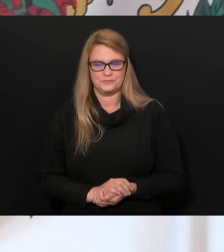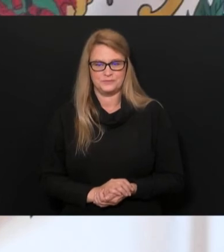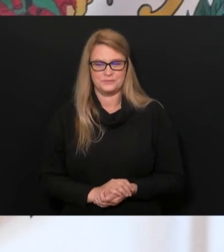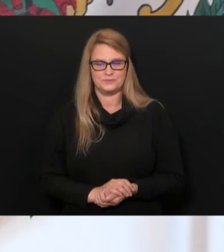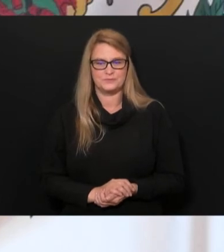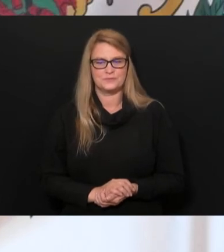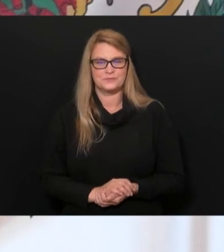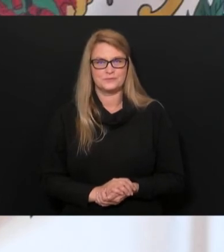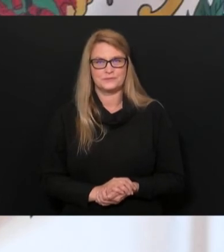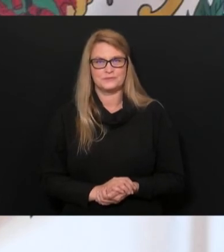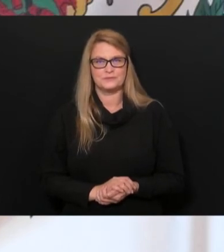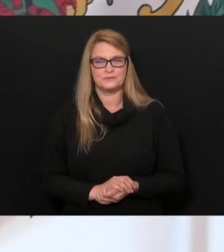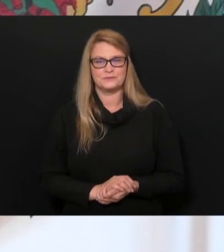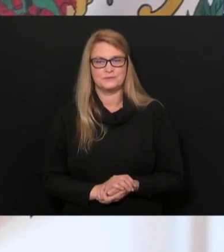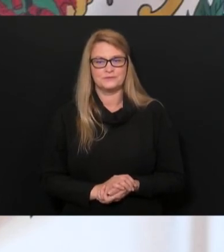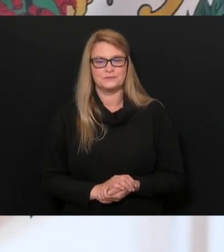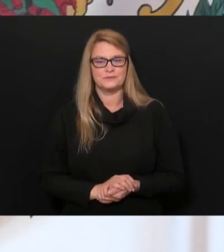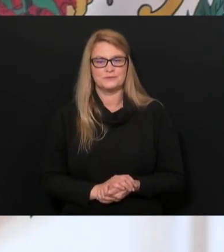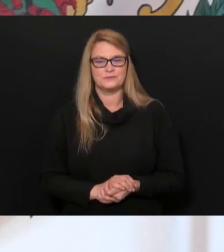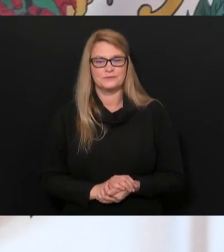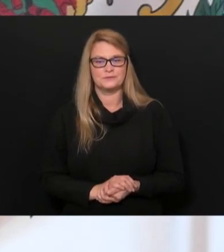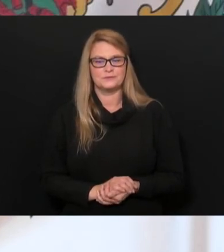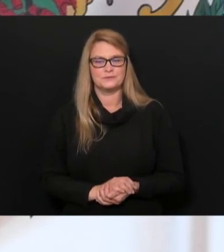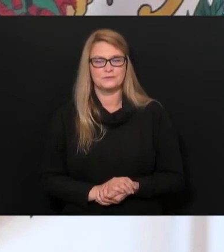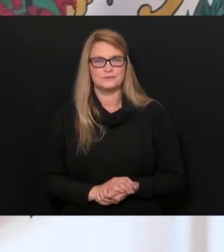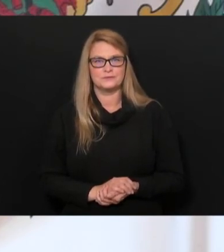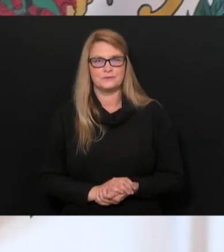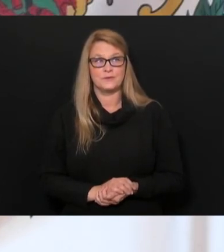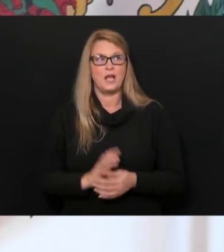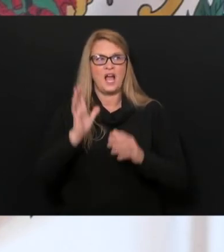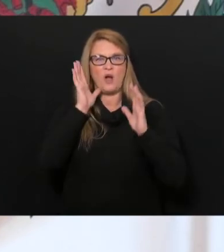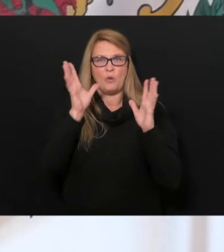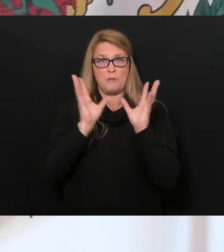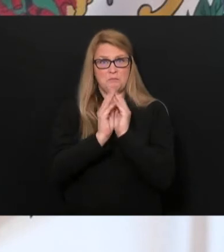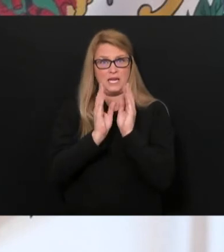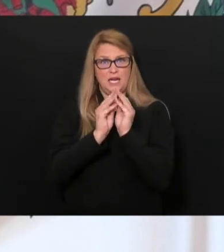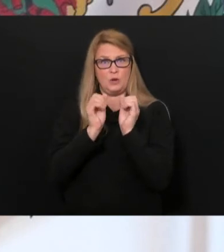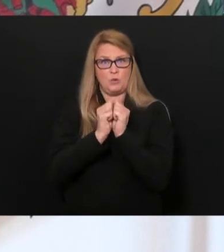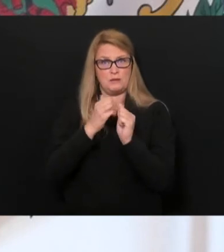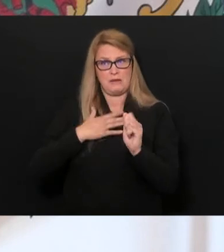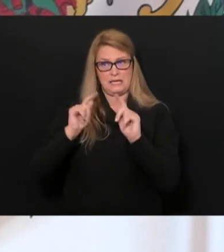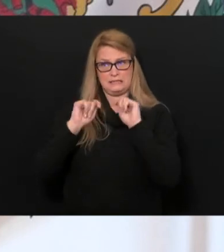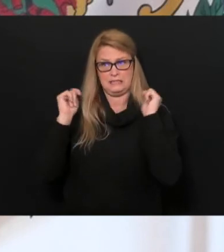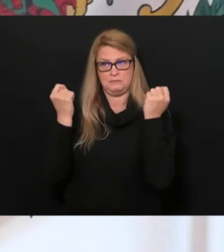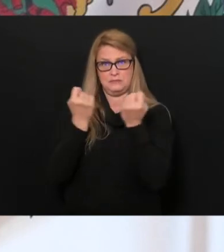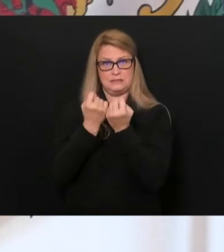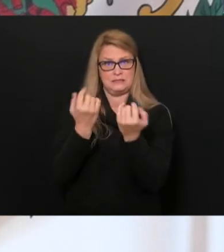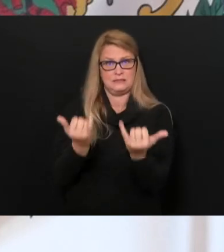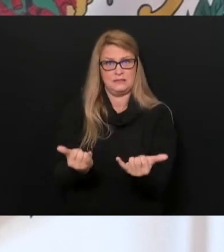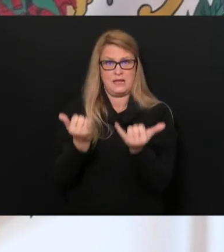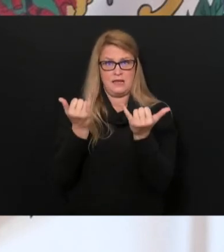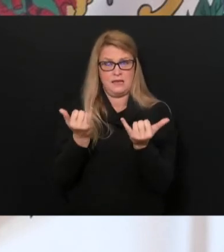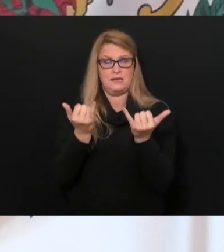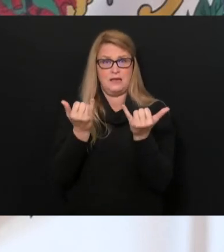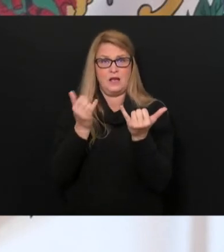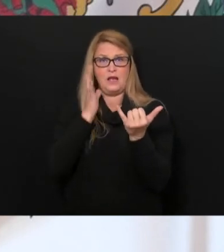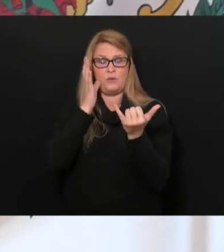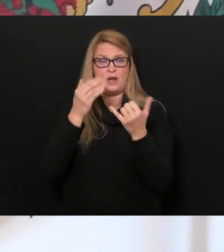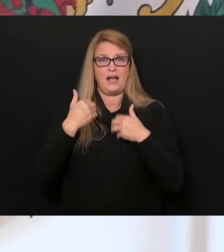we'll be talking a whole lot more, with all my people today, and we'll come out with